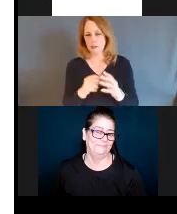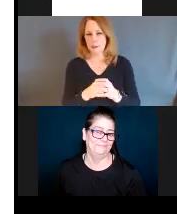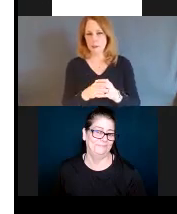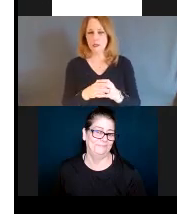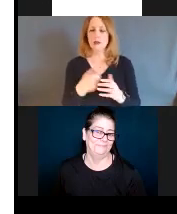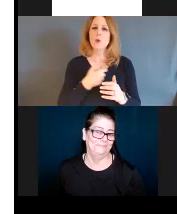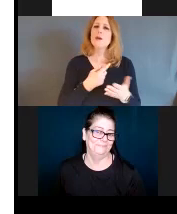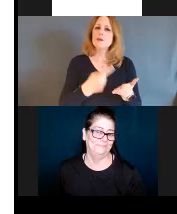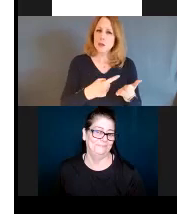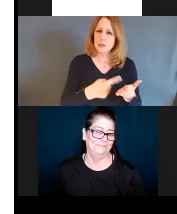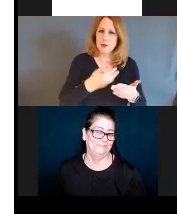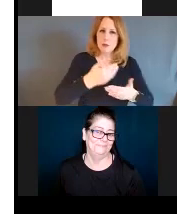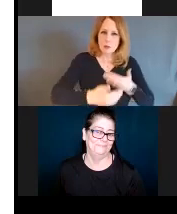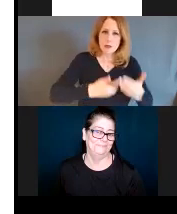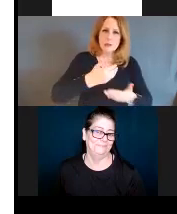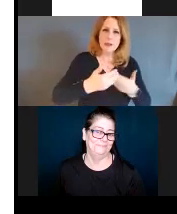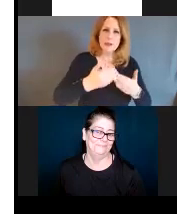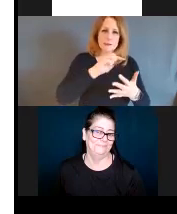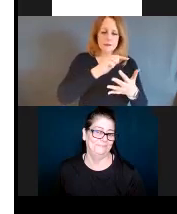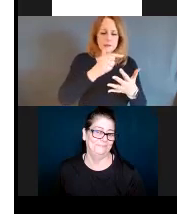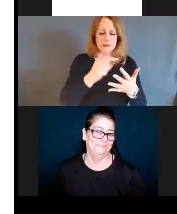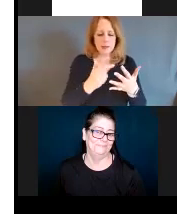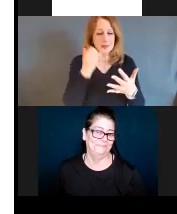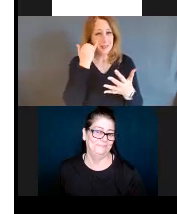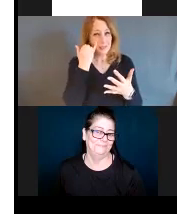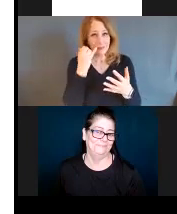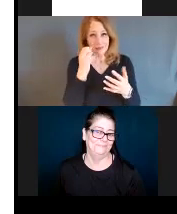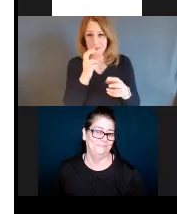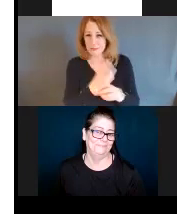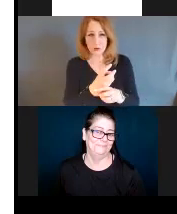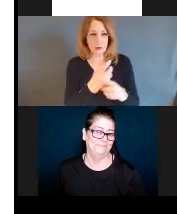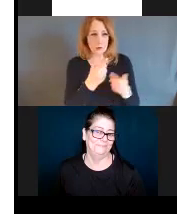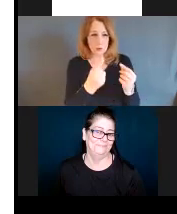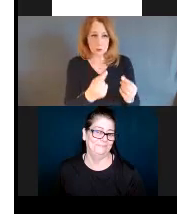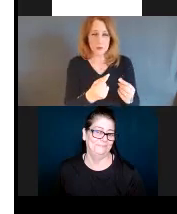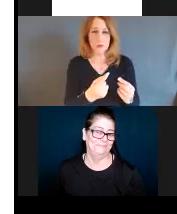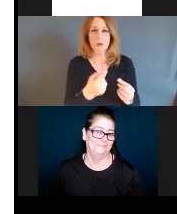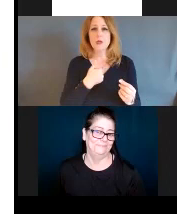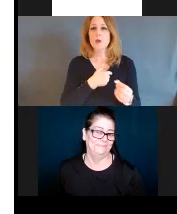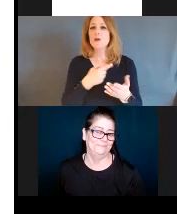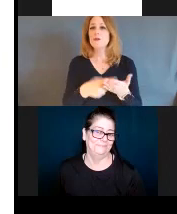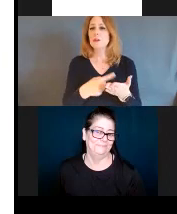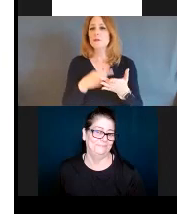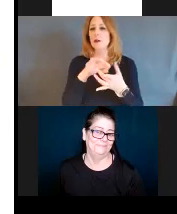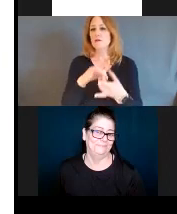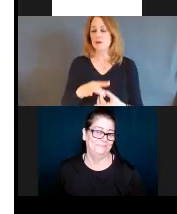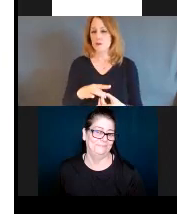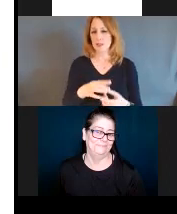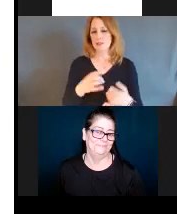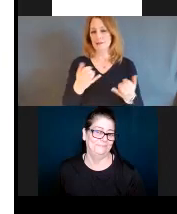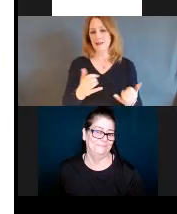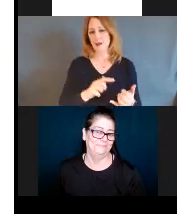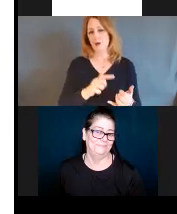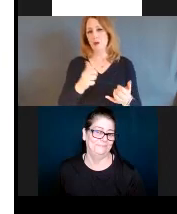about some of the steps to take if it's difficult. We talked about grounding. Let's talk about